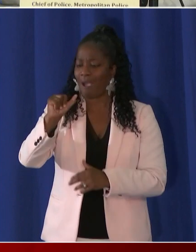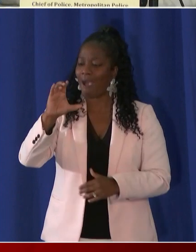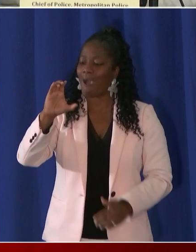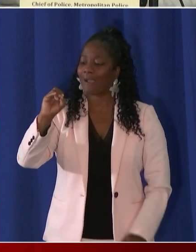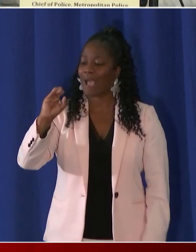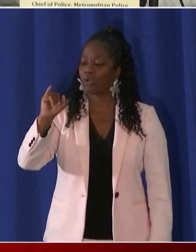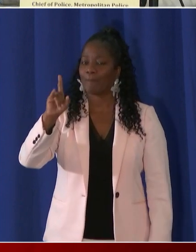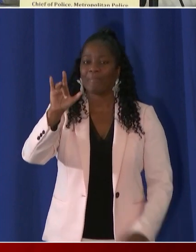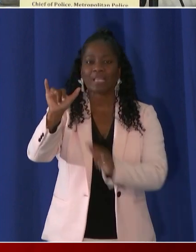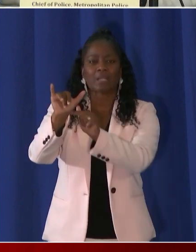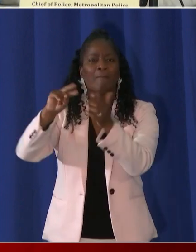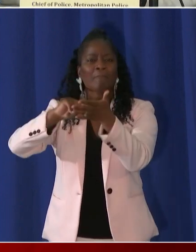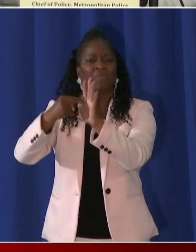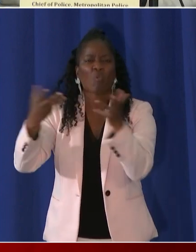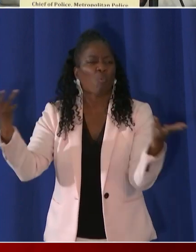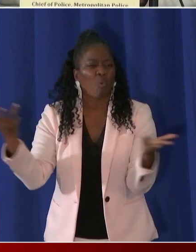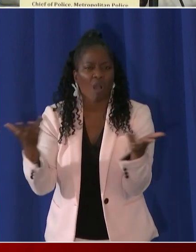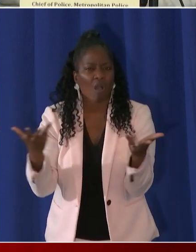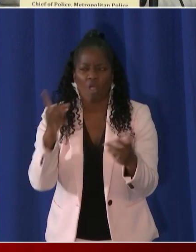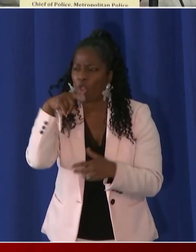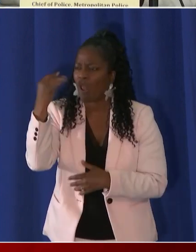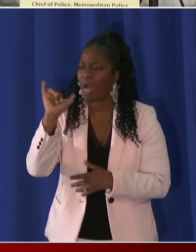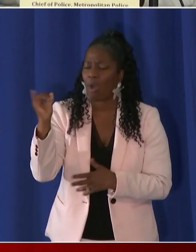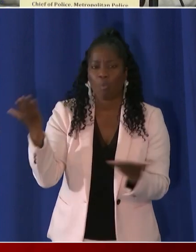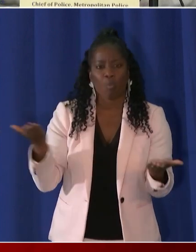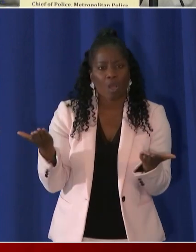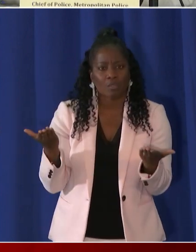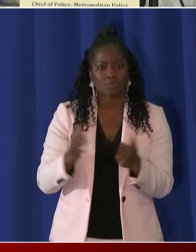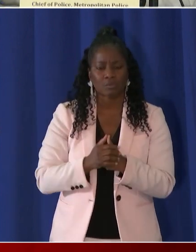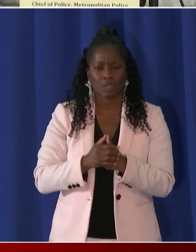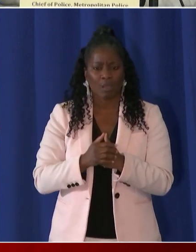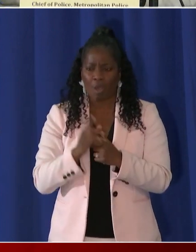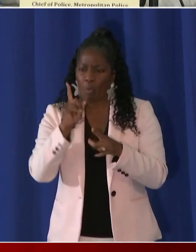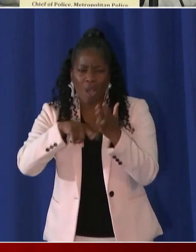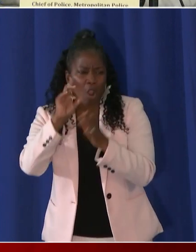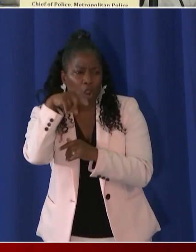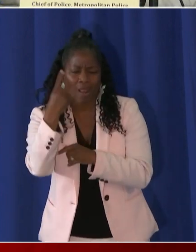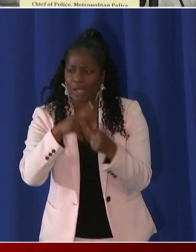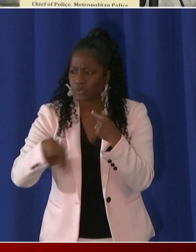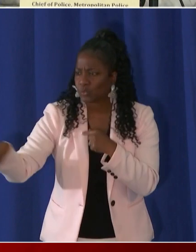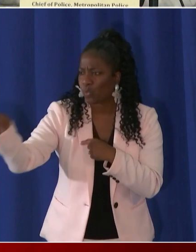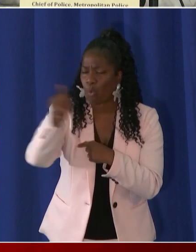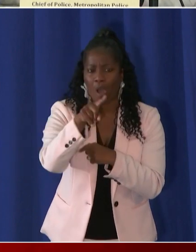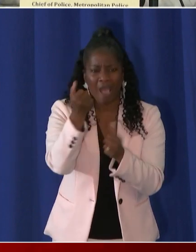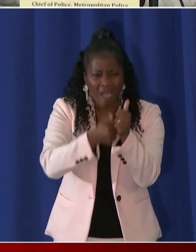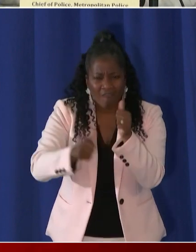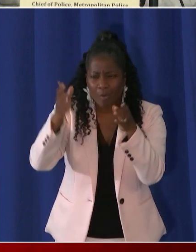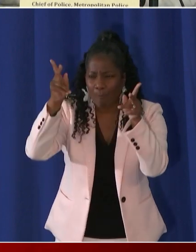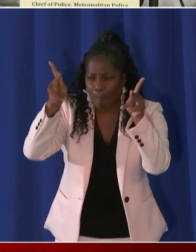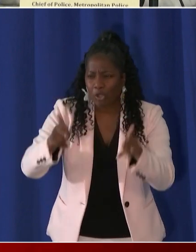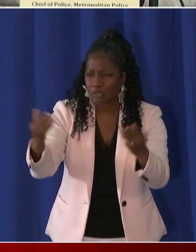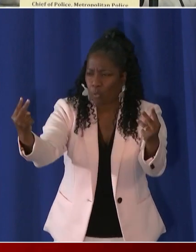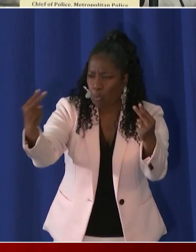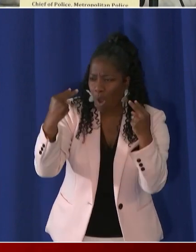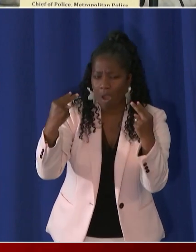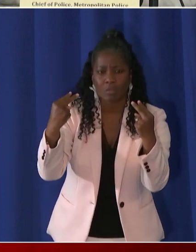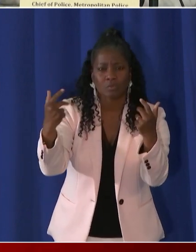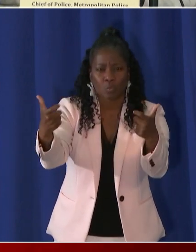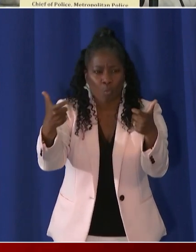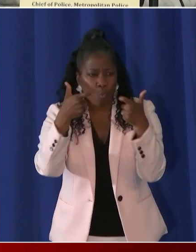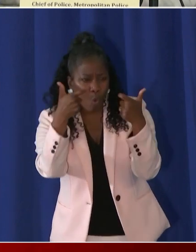you that question. What does accountability look like to every person in this room and every person watching this? And are